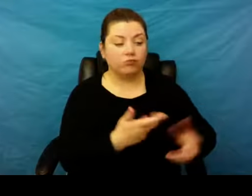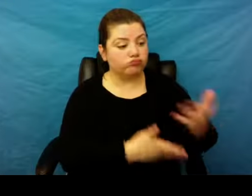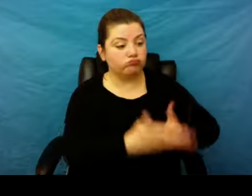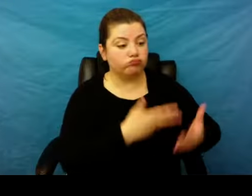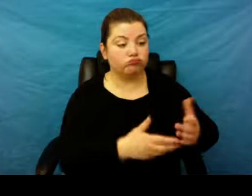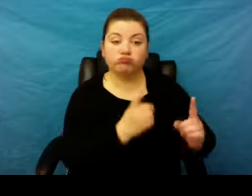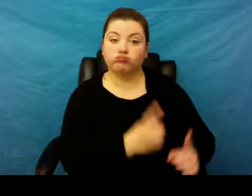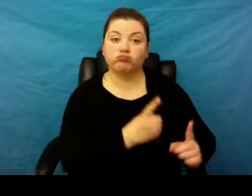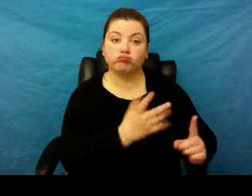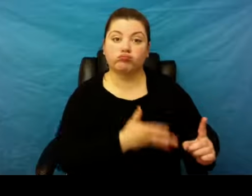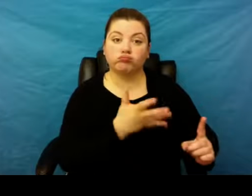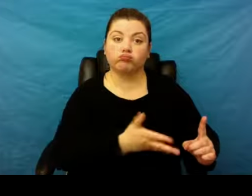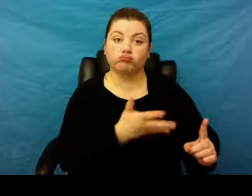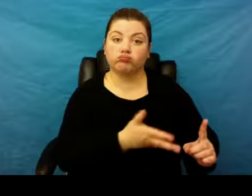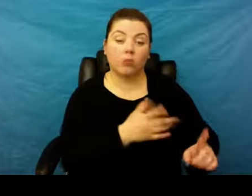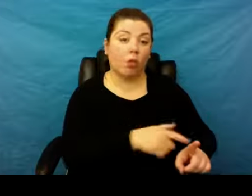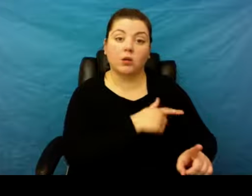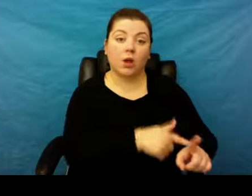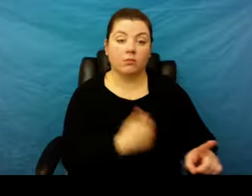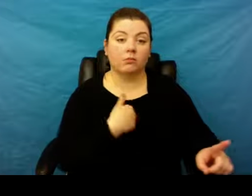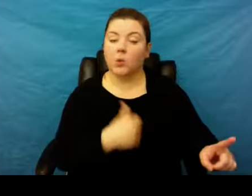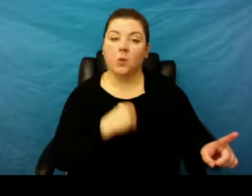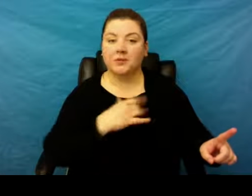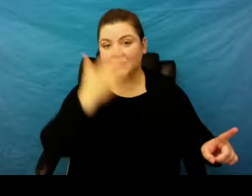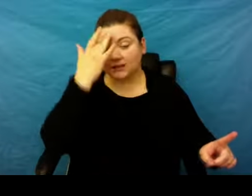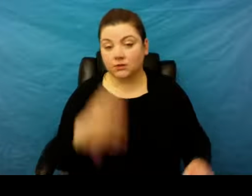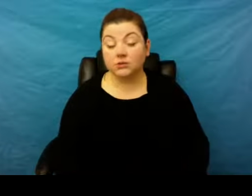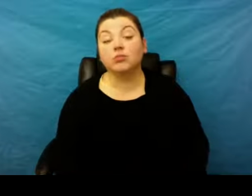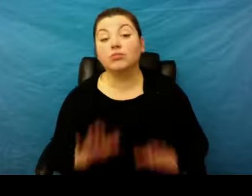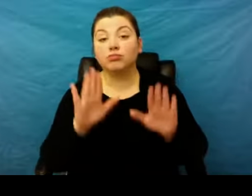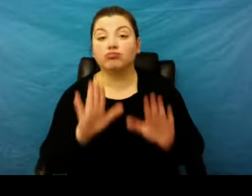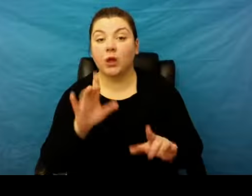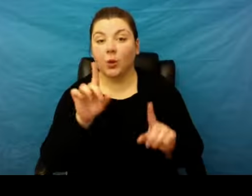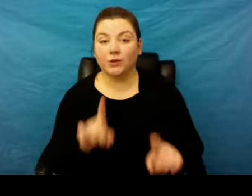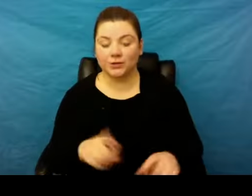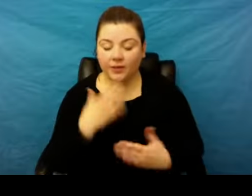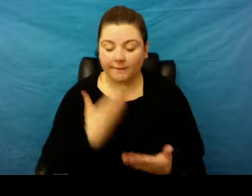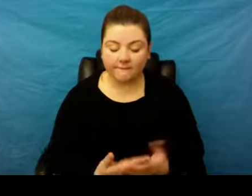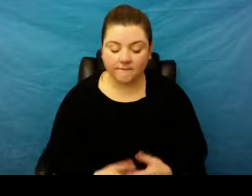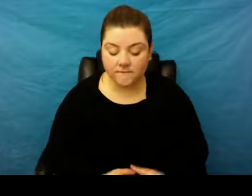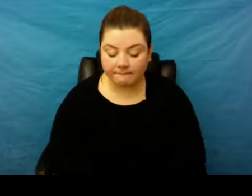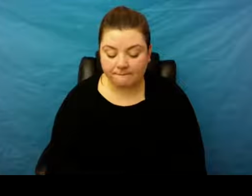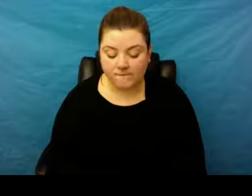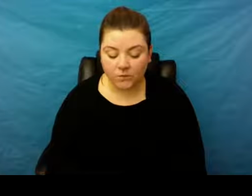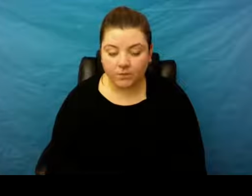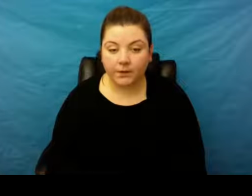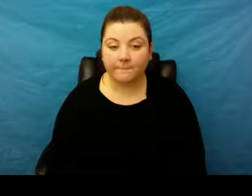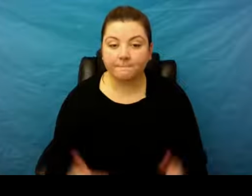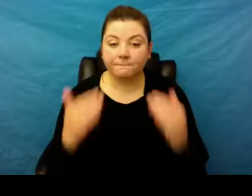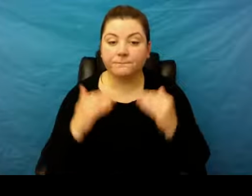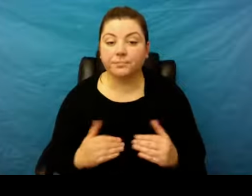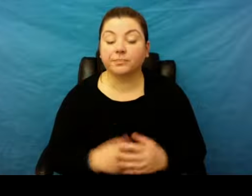indefinitely and zero people get sick. So good question, Bay. Jen